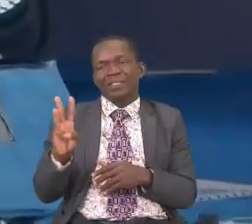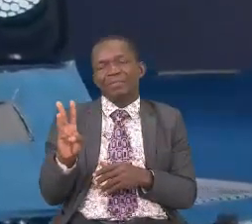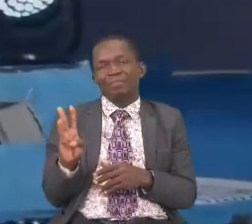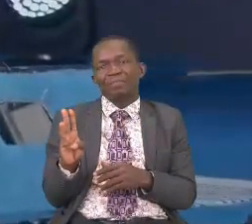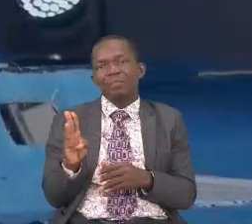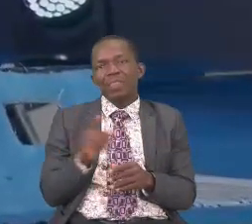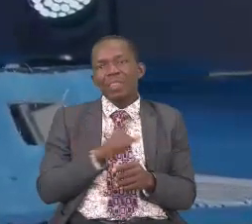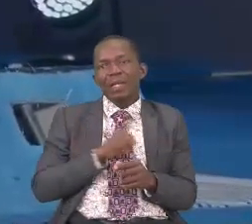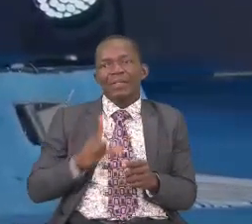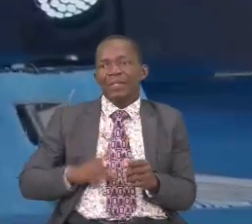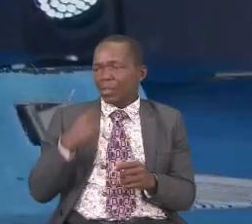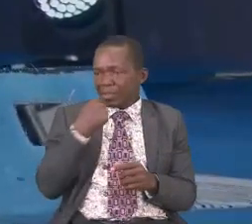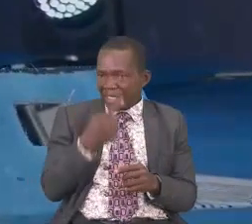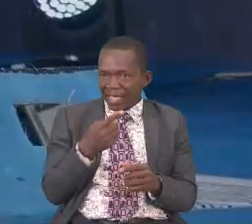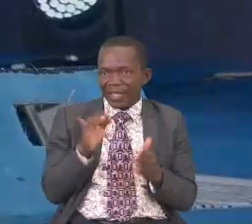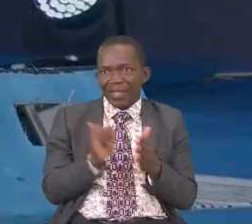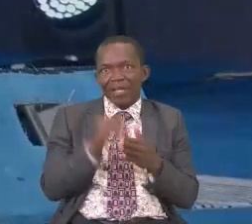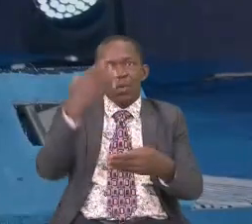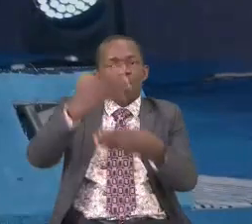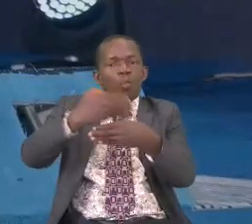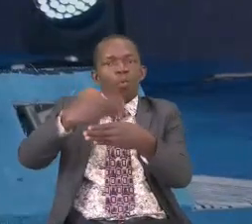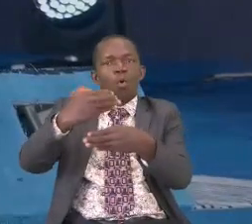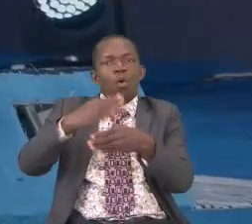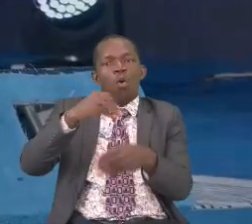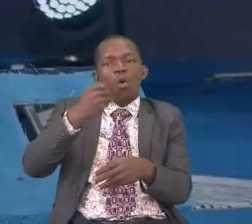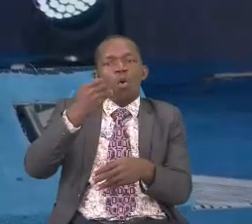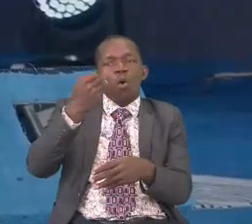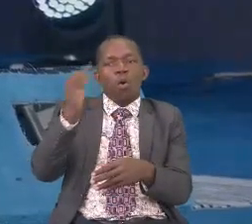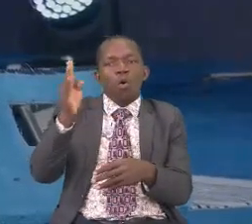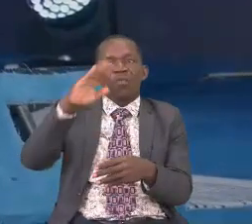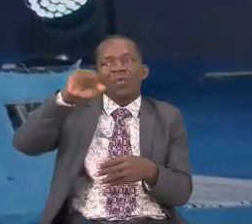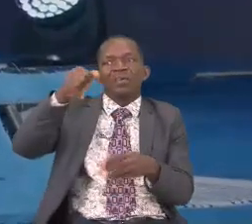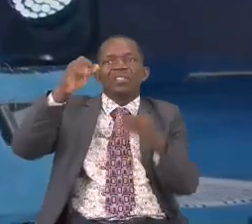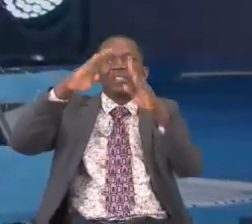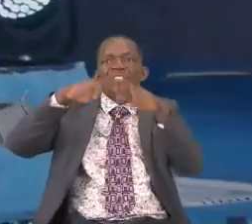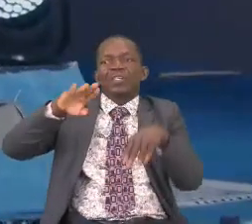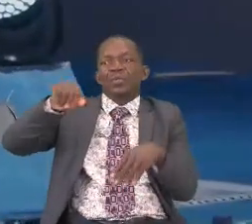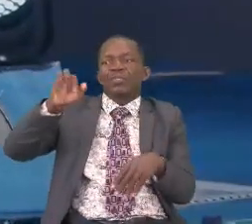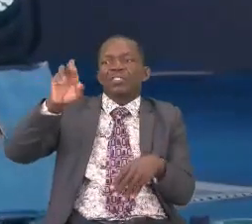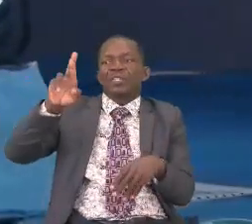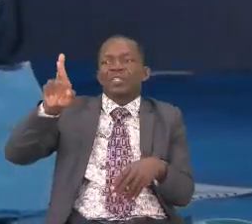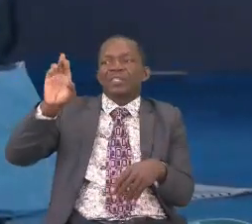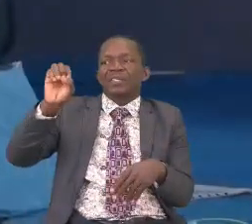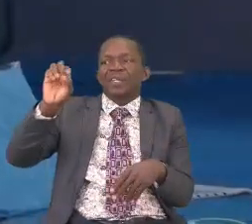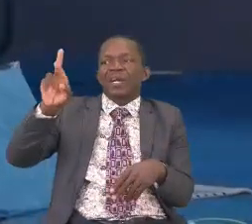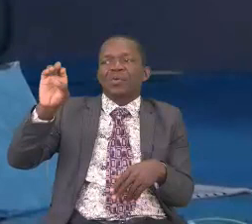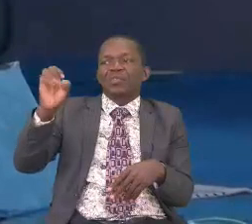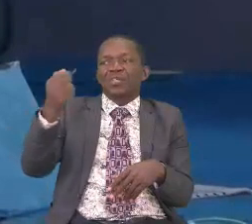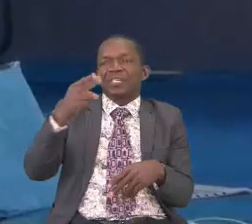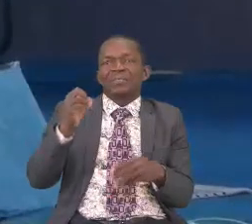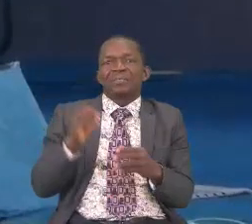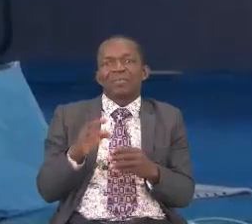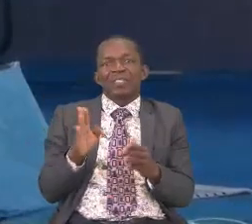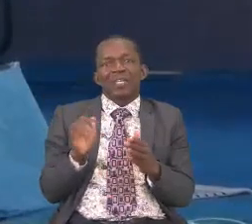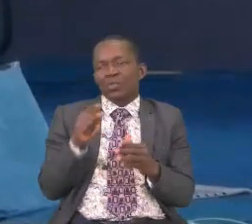the words of Jericho and you will go around Jericho you will not speak a word